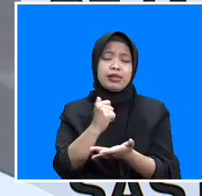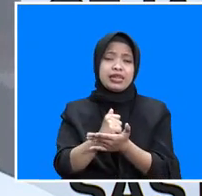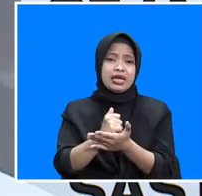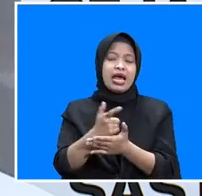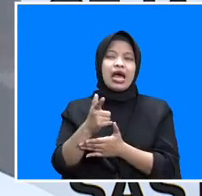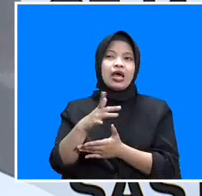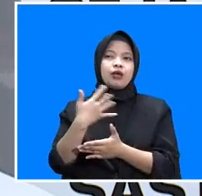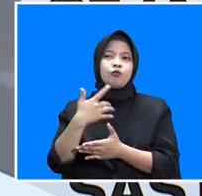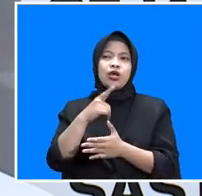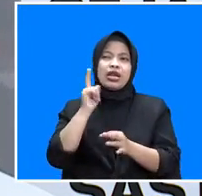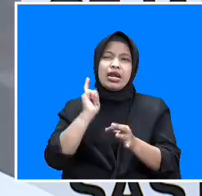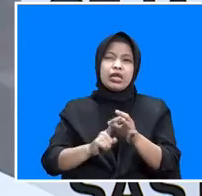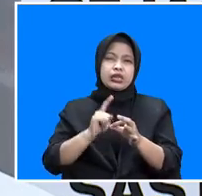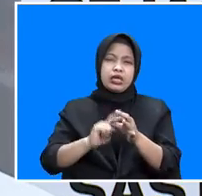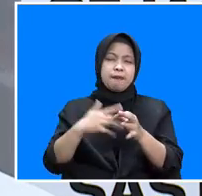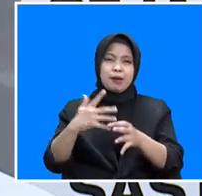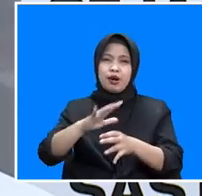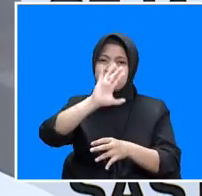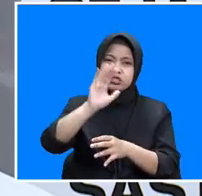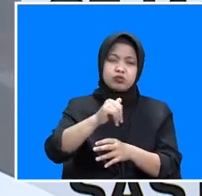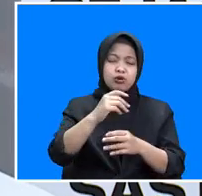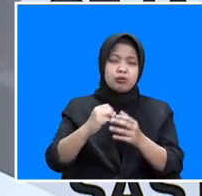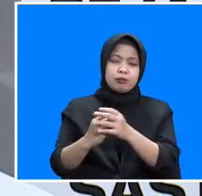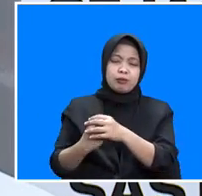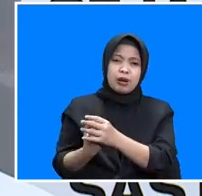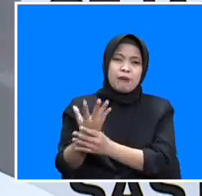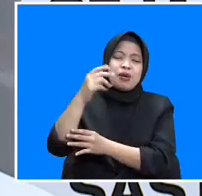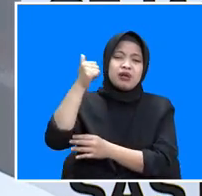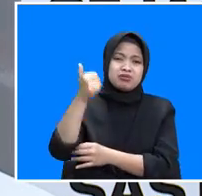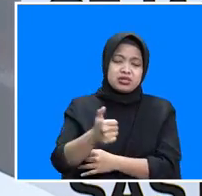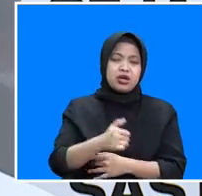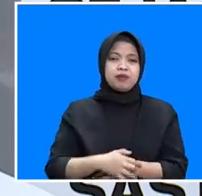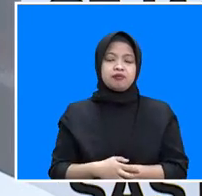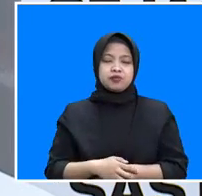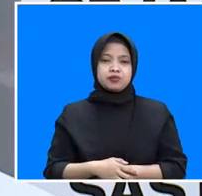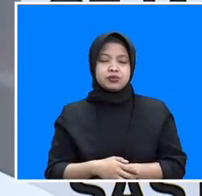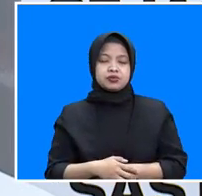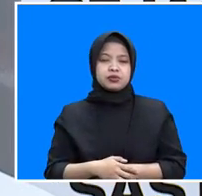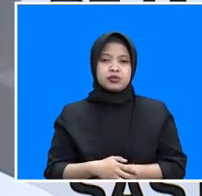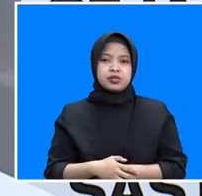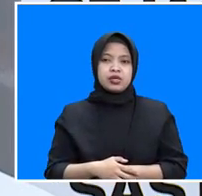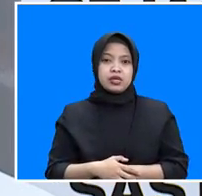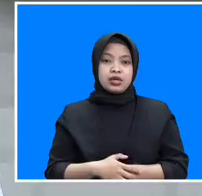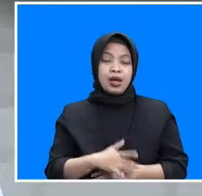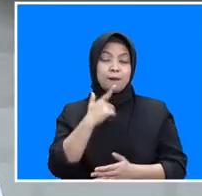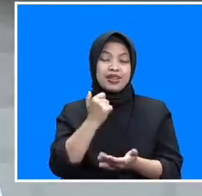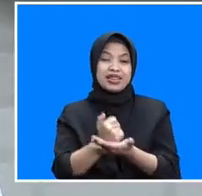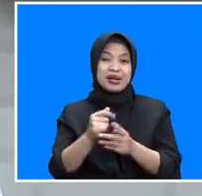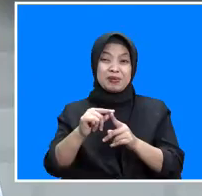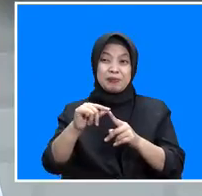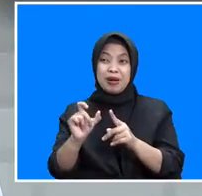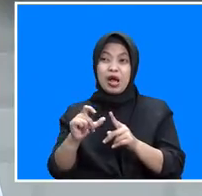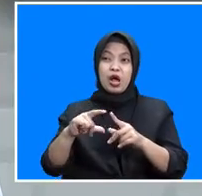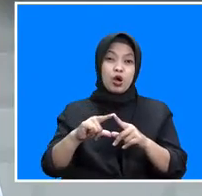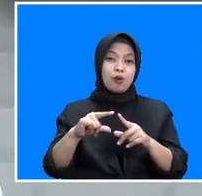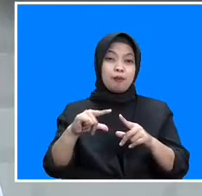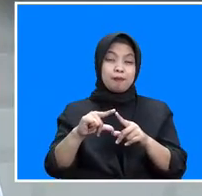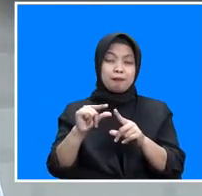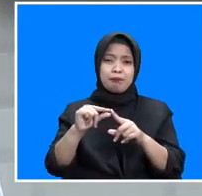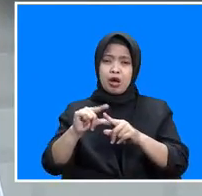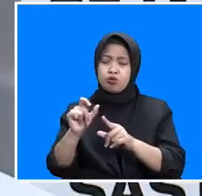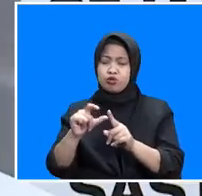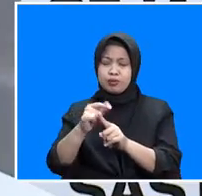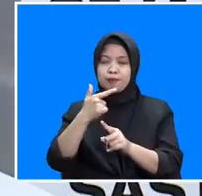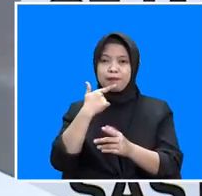areas that probably needs, you know, more investment and more kind of real focus in to push forward.